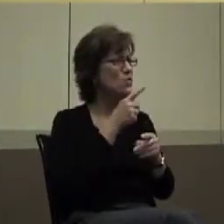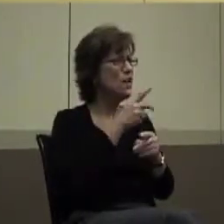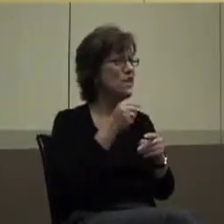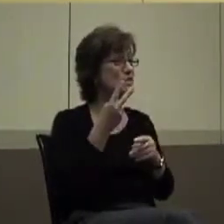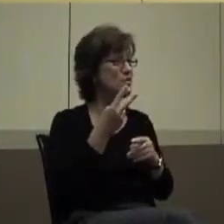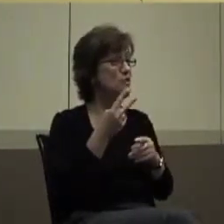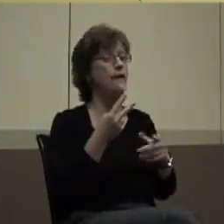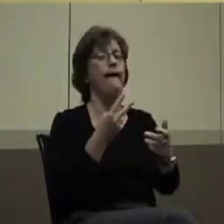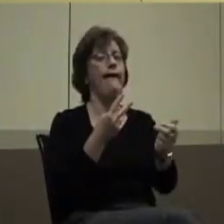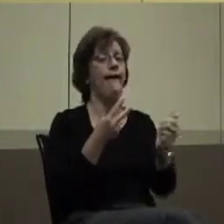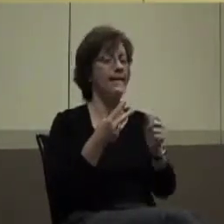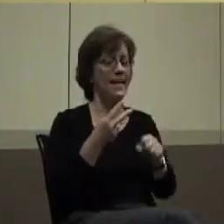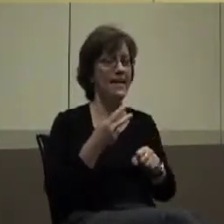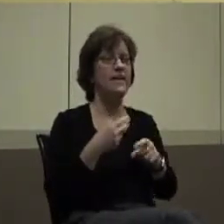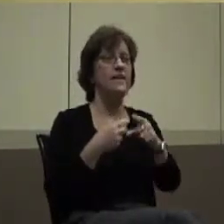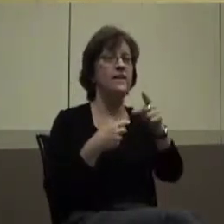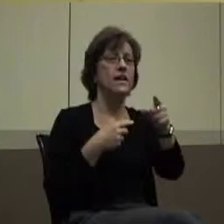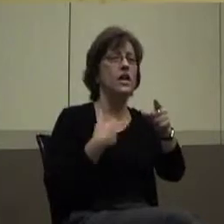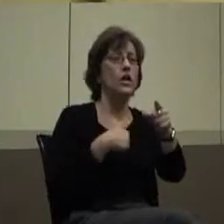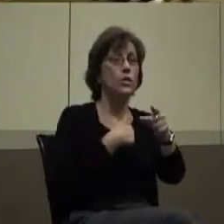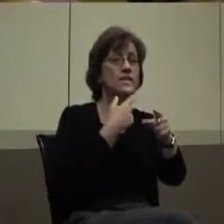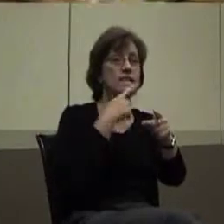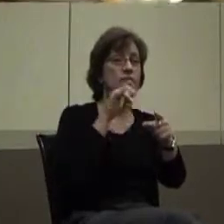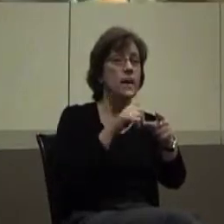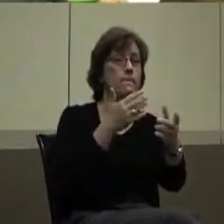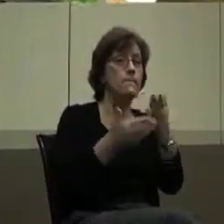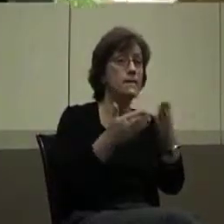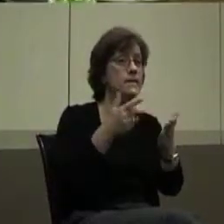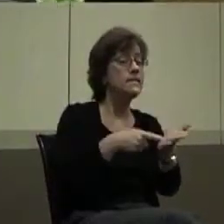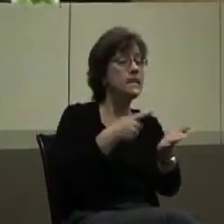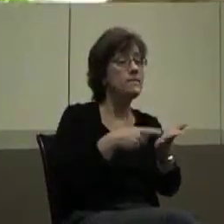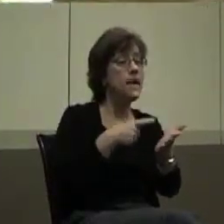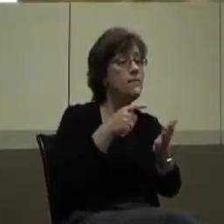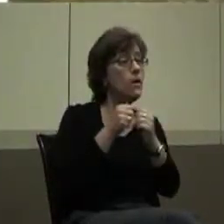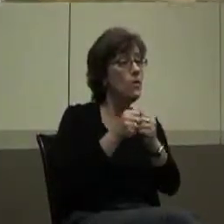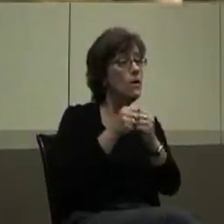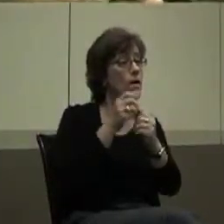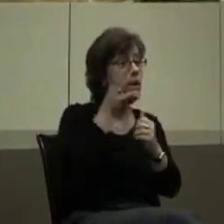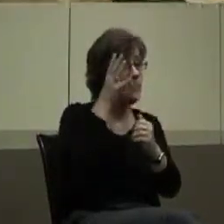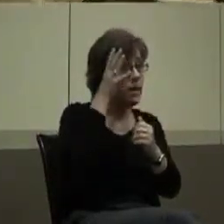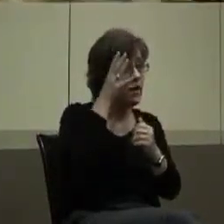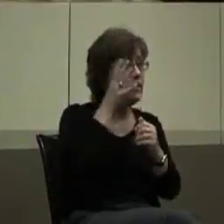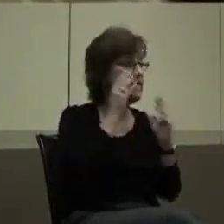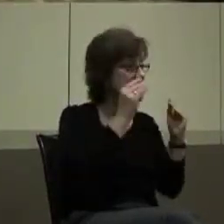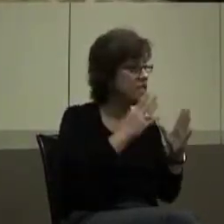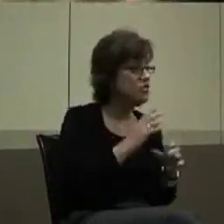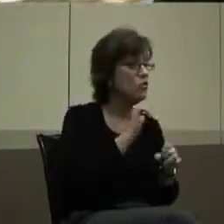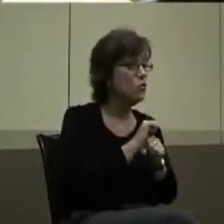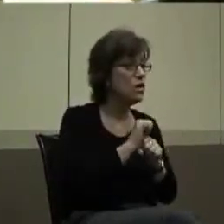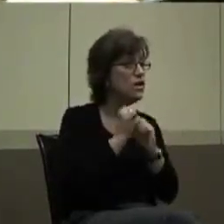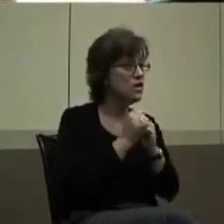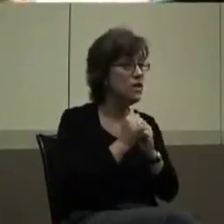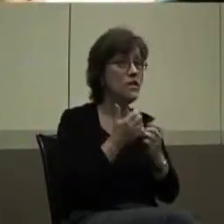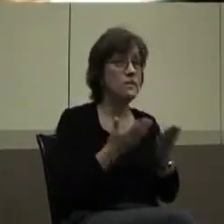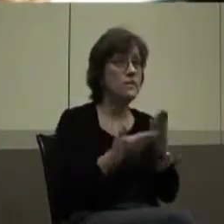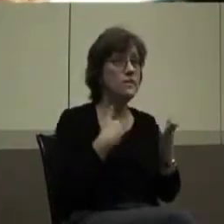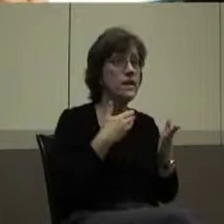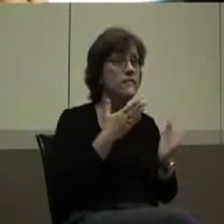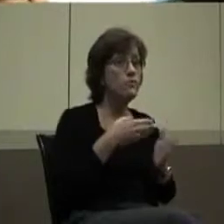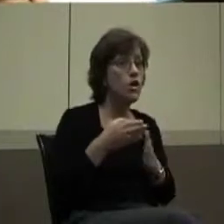2? Well, we were saying that maybe sometimes if the parent and teacher are working together and they may have a